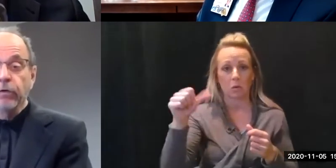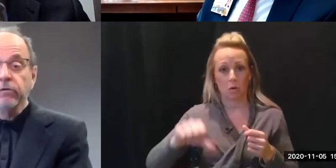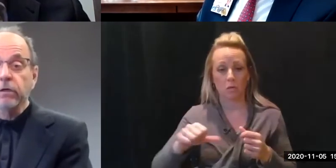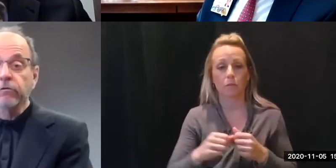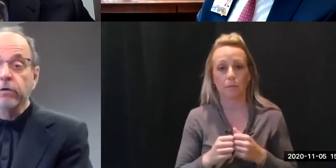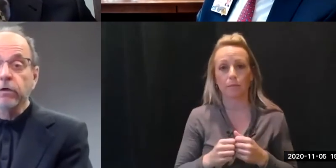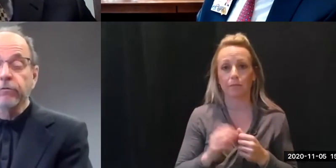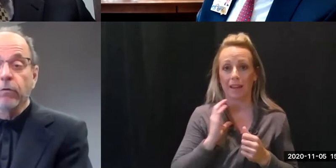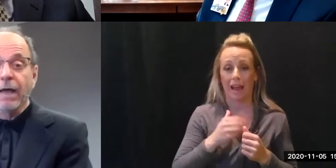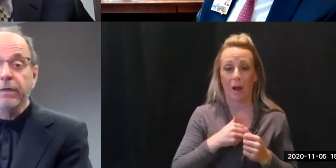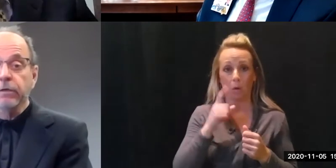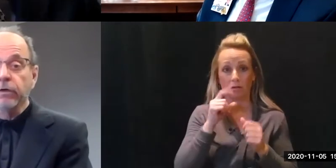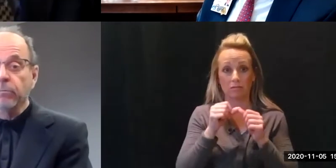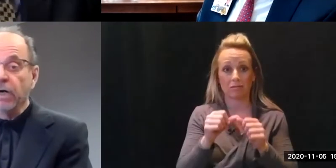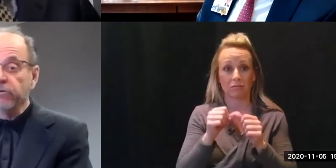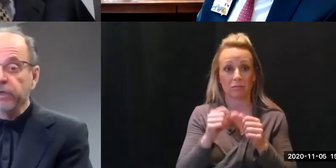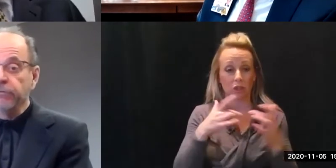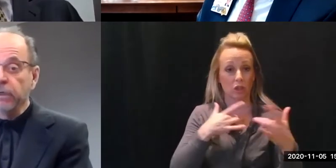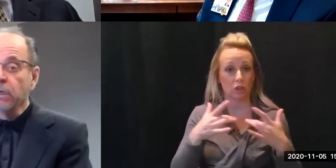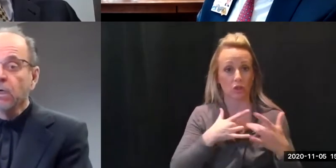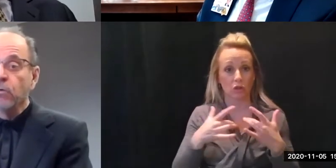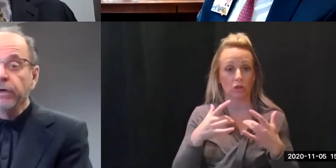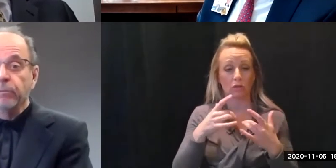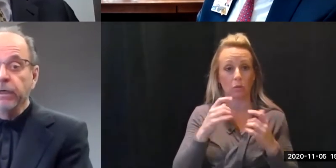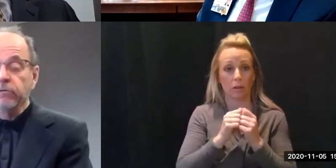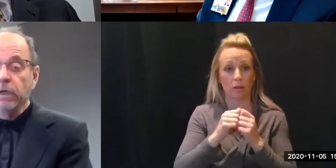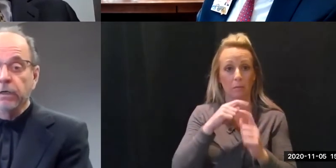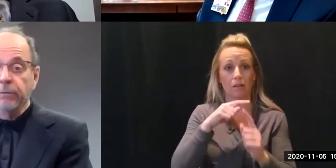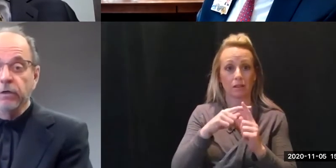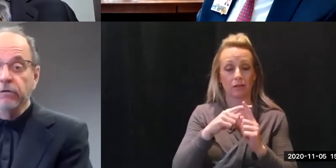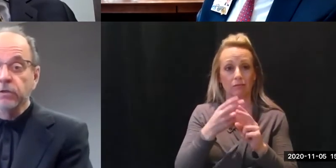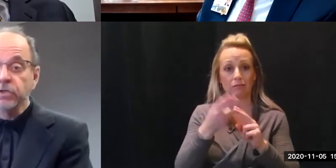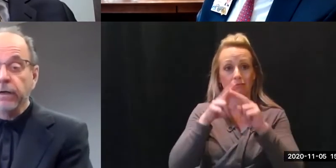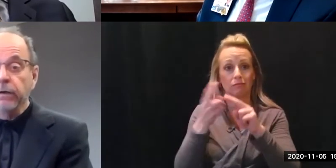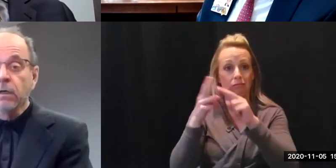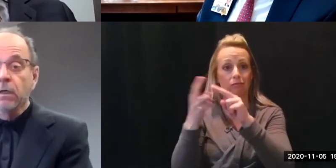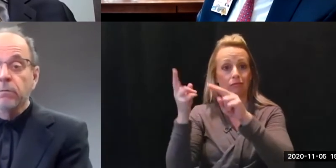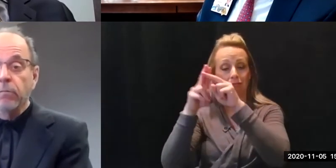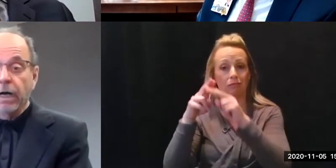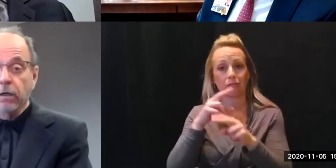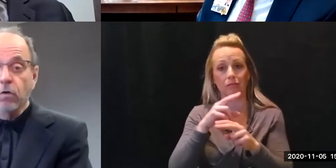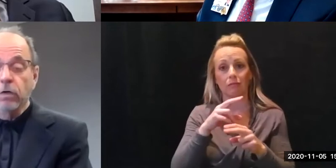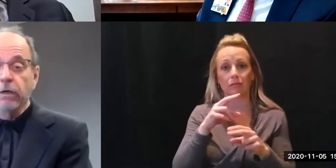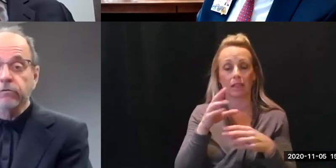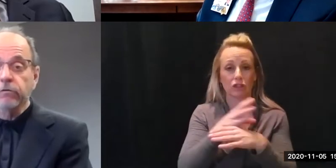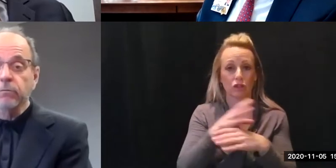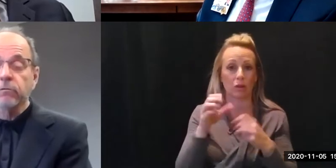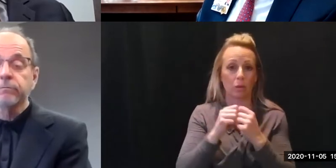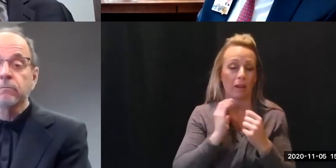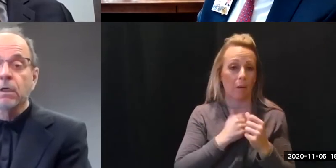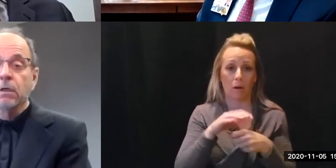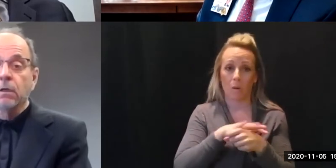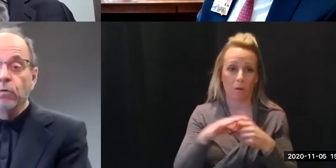Our increasing concern for the rapid increase in positivity we're experiencing in our communities is shared by our local health